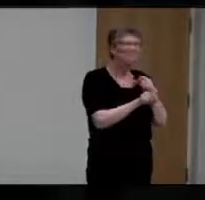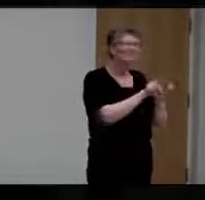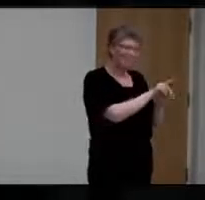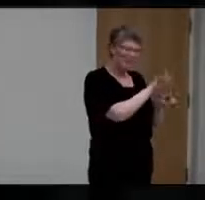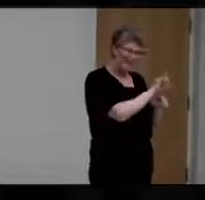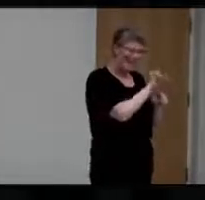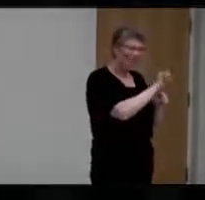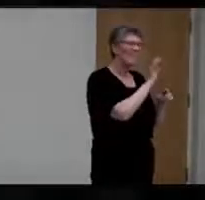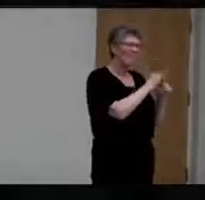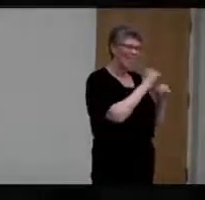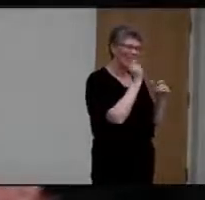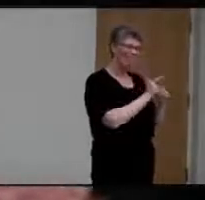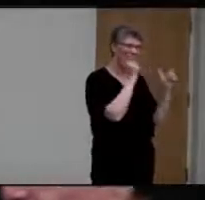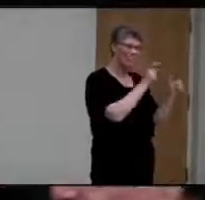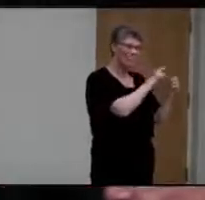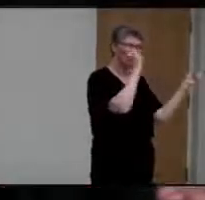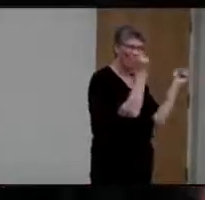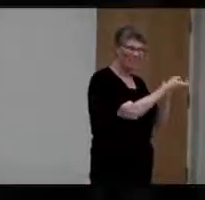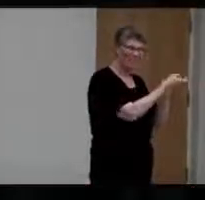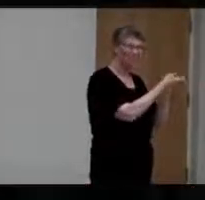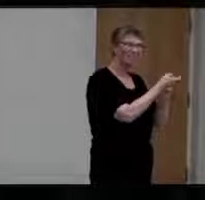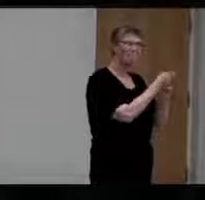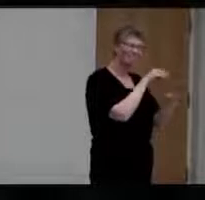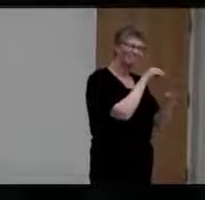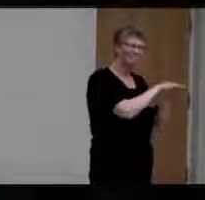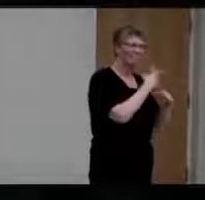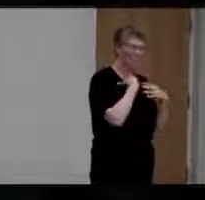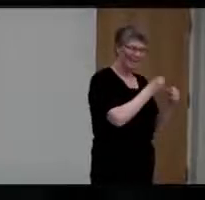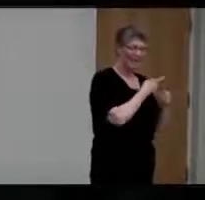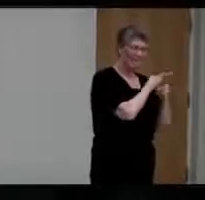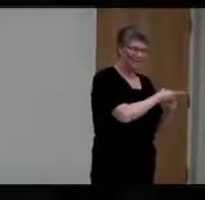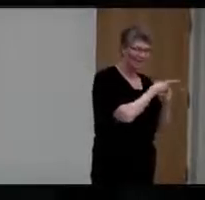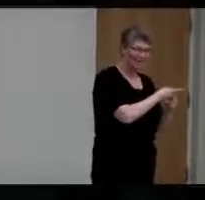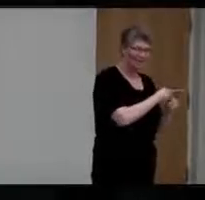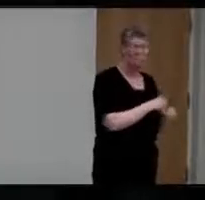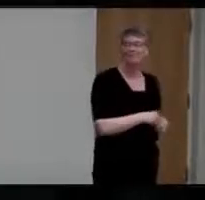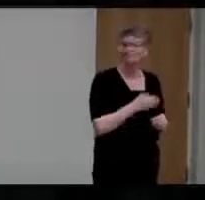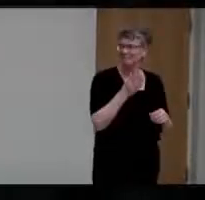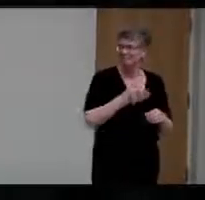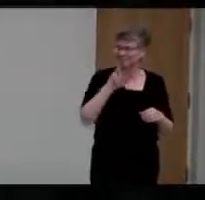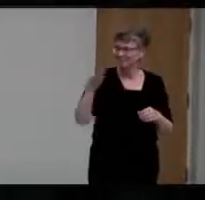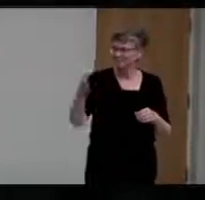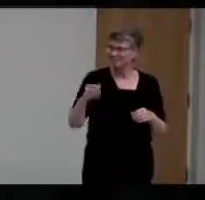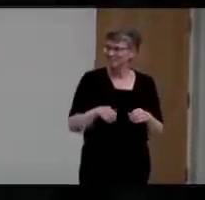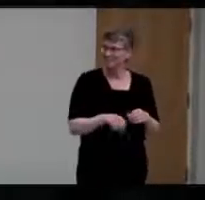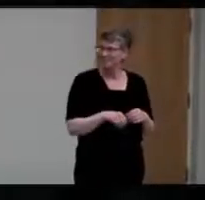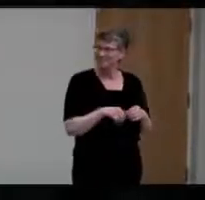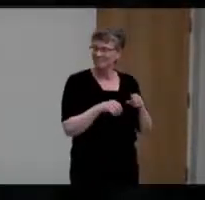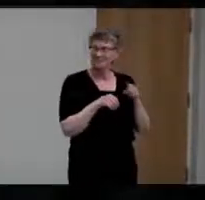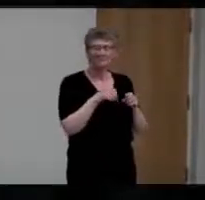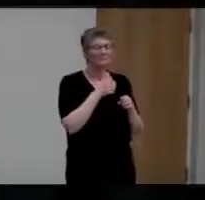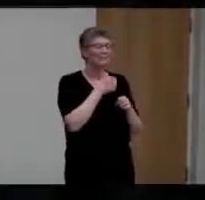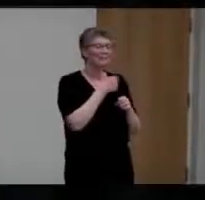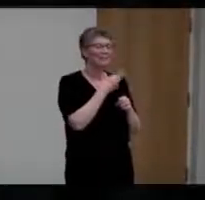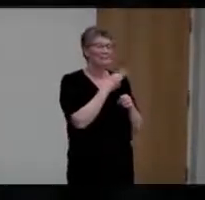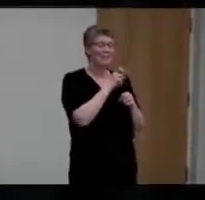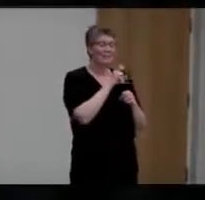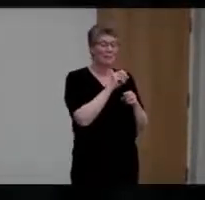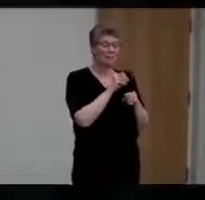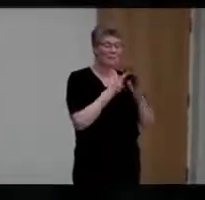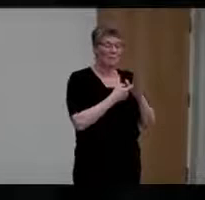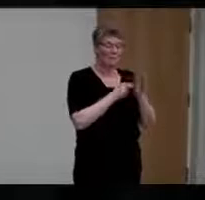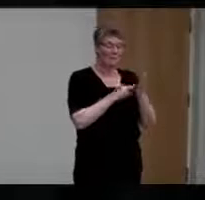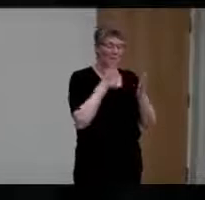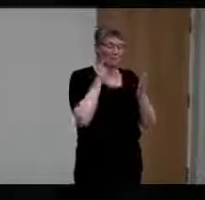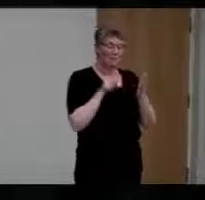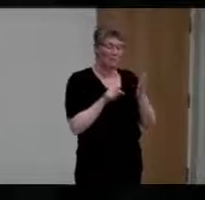Ms. Laird, what does it mean to you? You know, I think I'll start also with a story that I was working in the nonprofit sector and we were doing all this